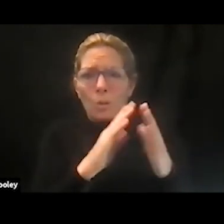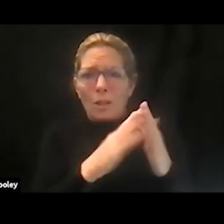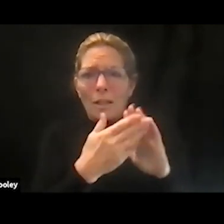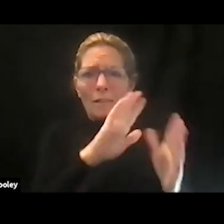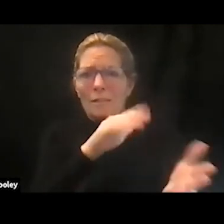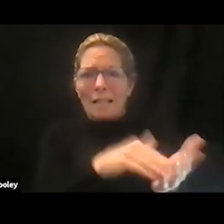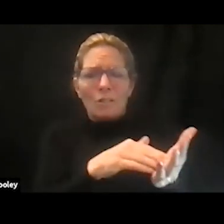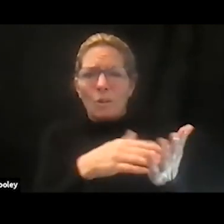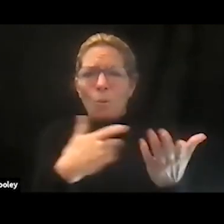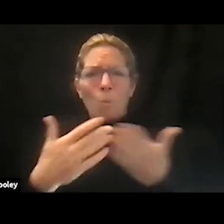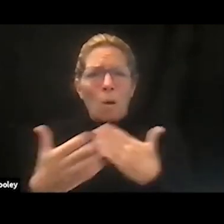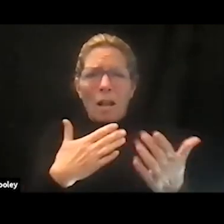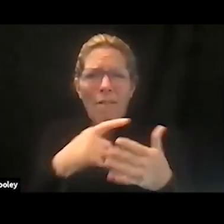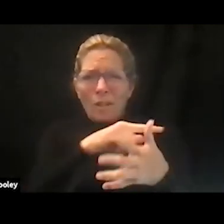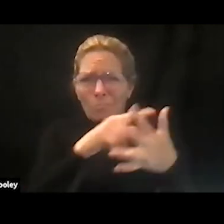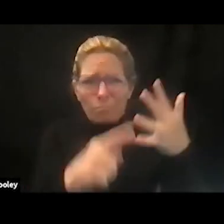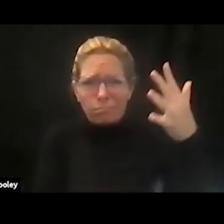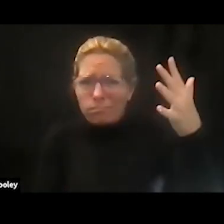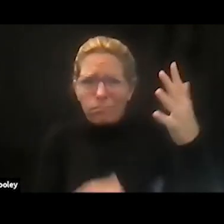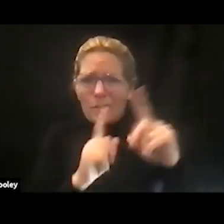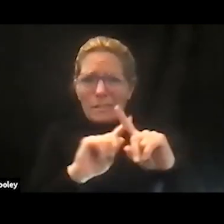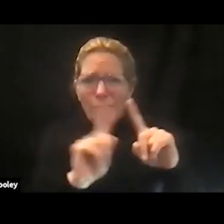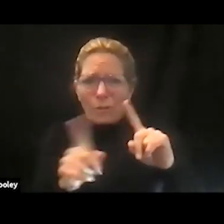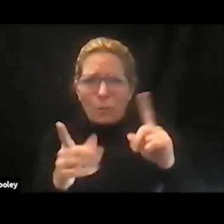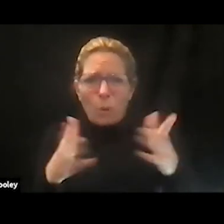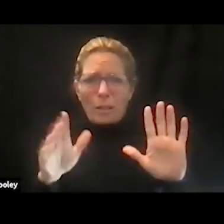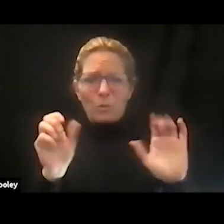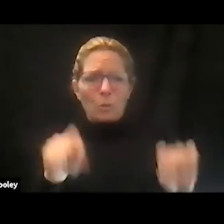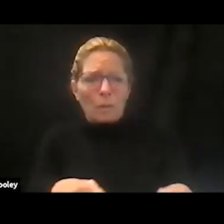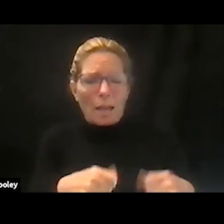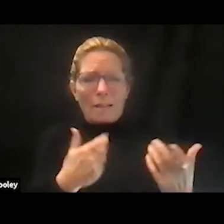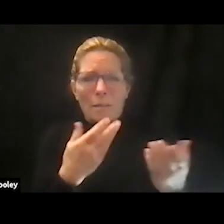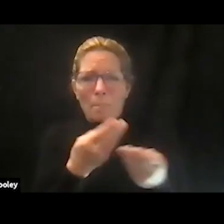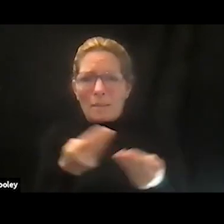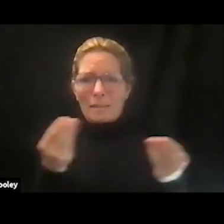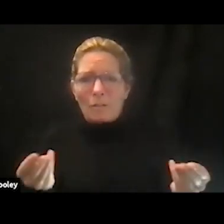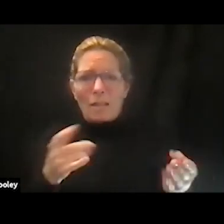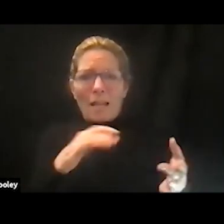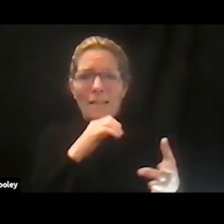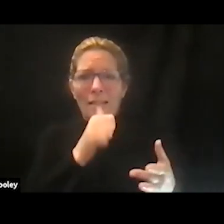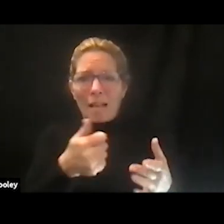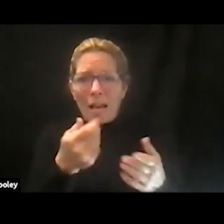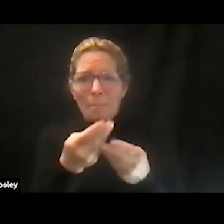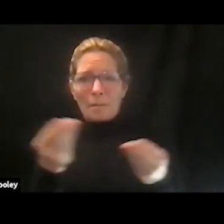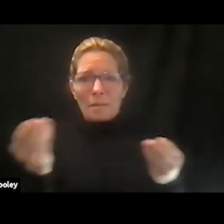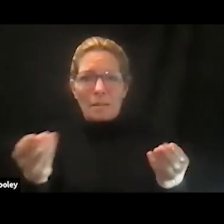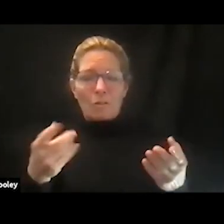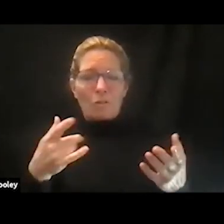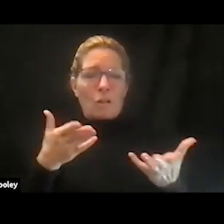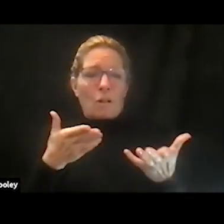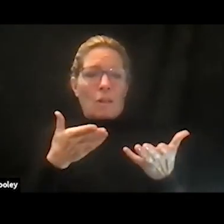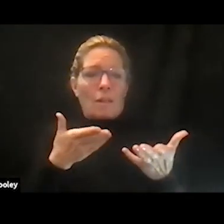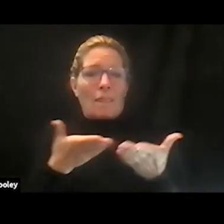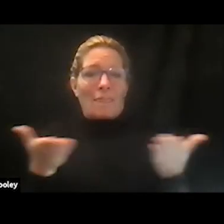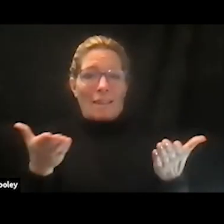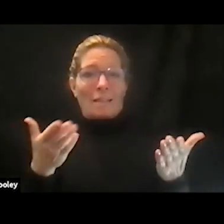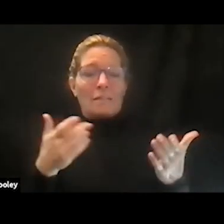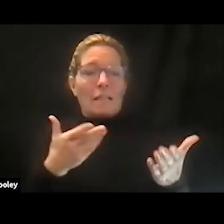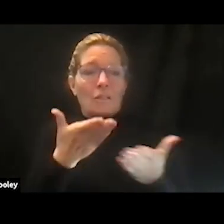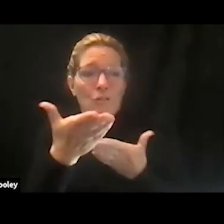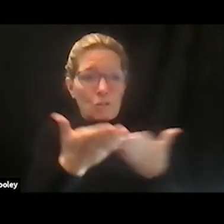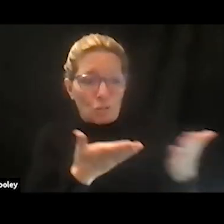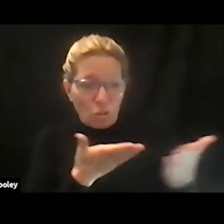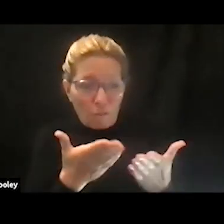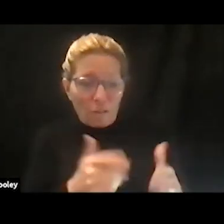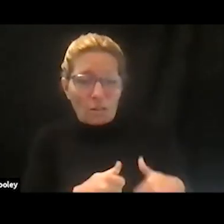it's, you know, donating all of these different material and in non-material items and